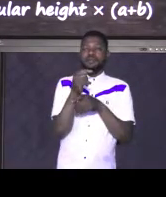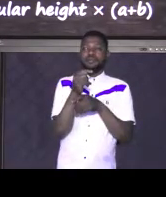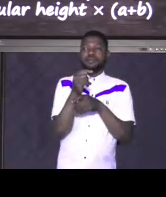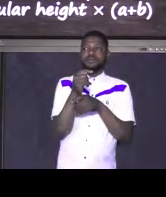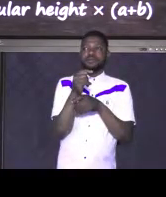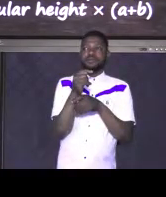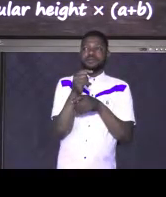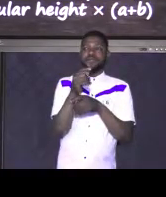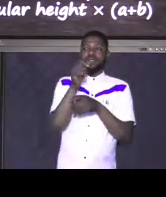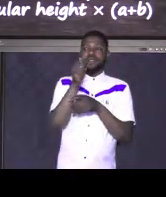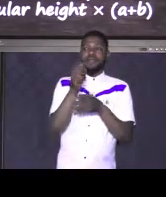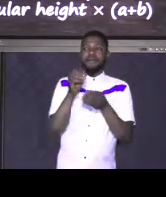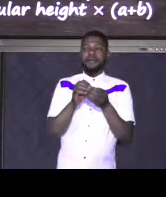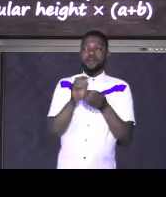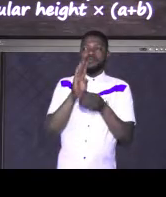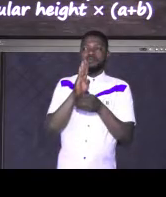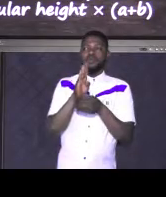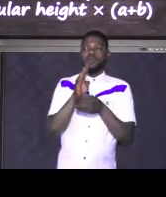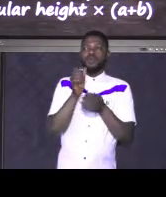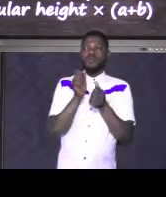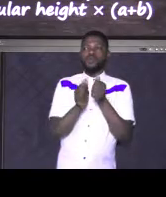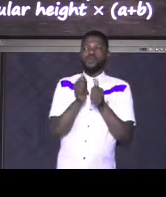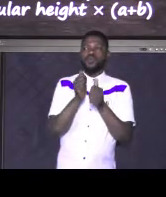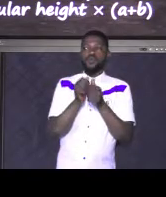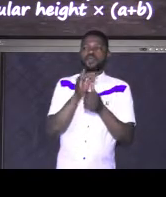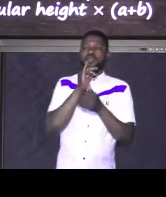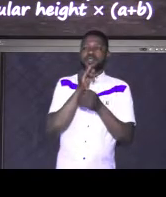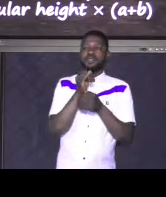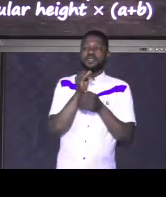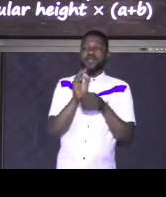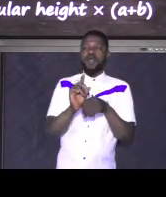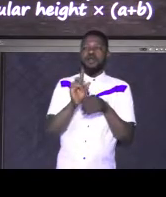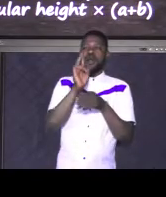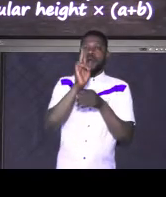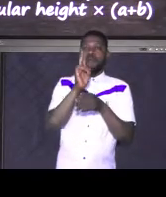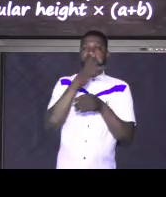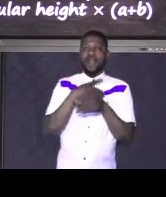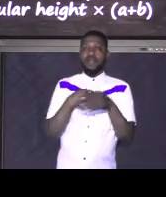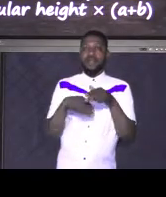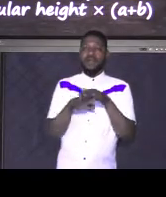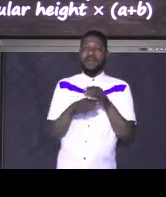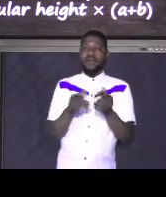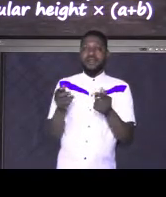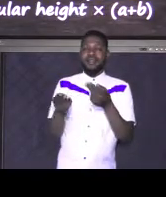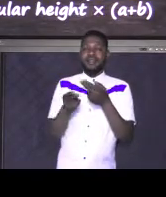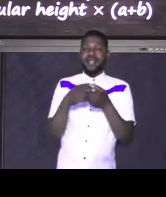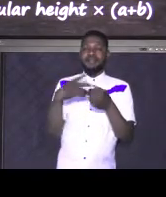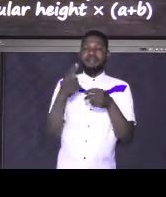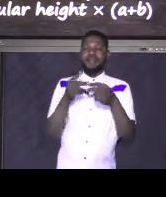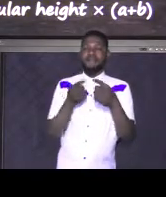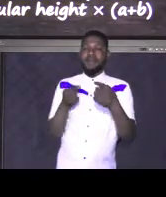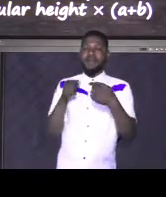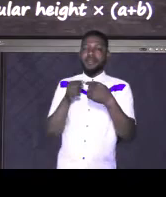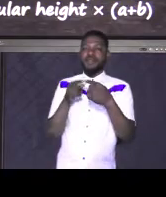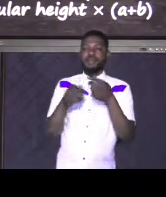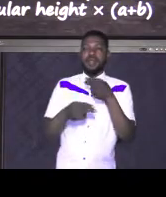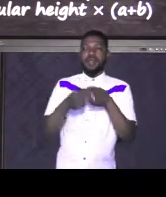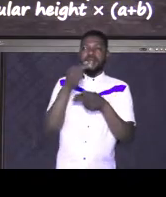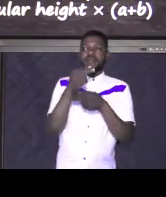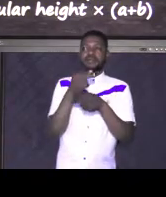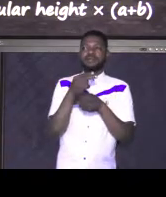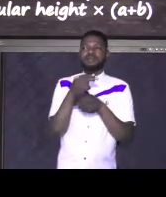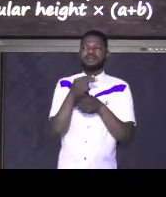of A plus B, which is the upper length and the lower length, times the perpendicular